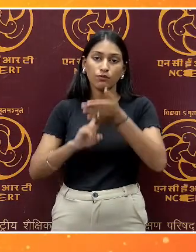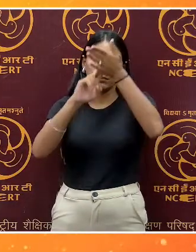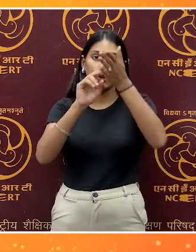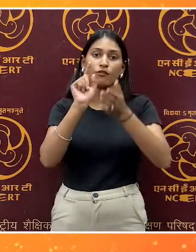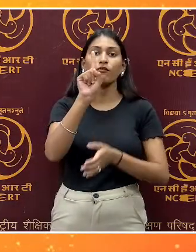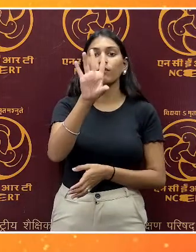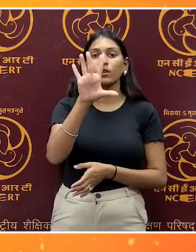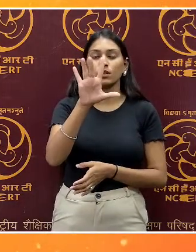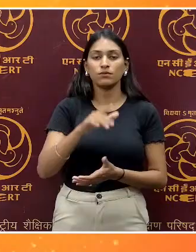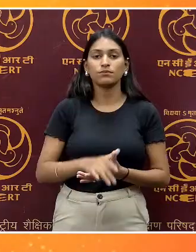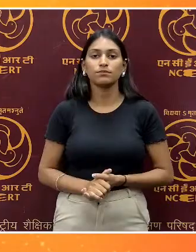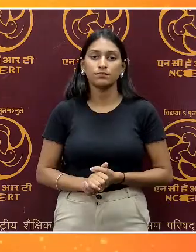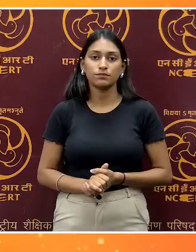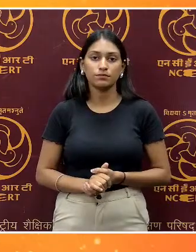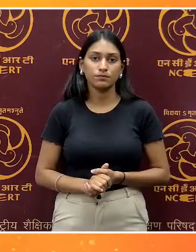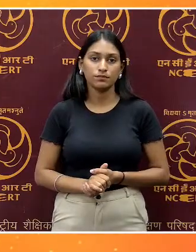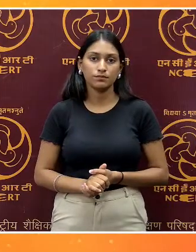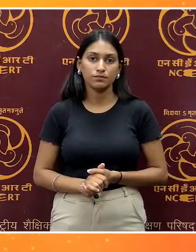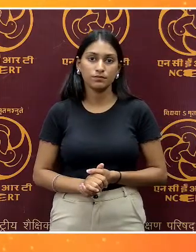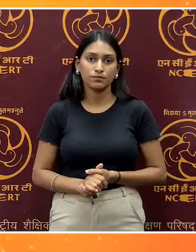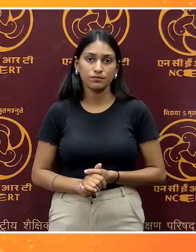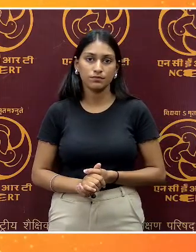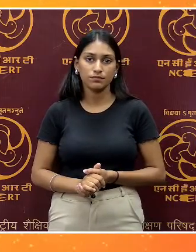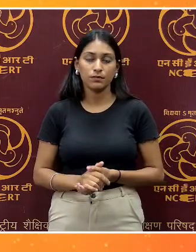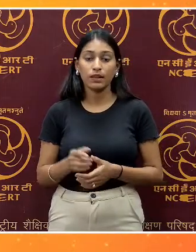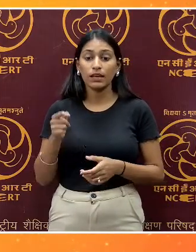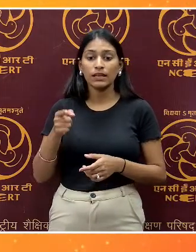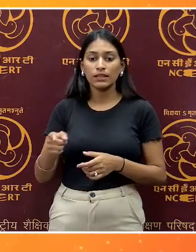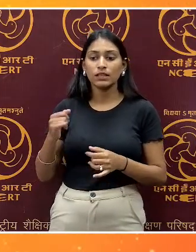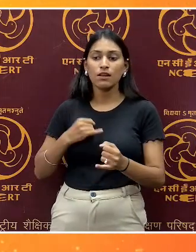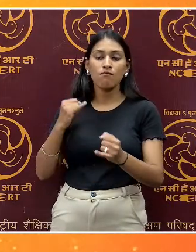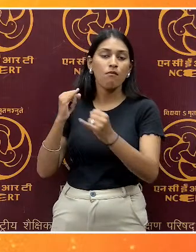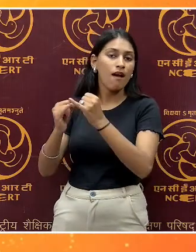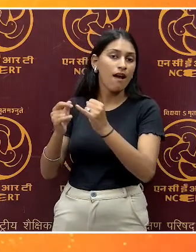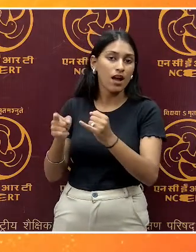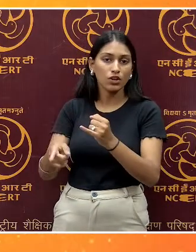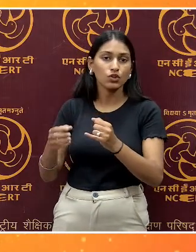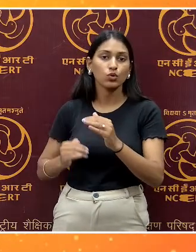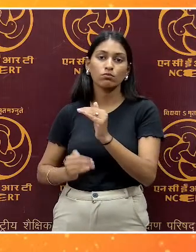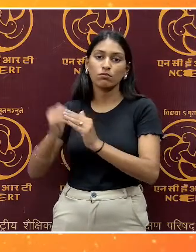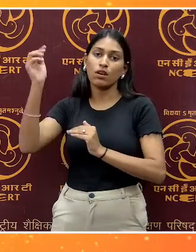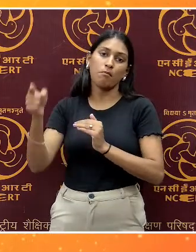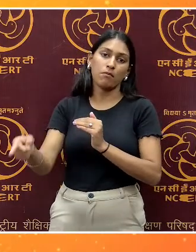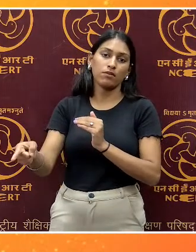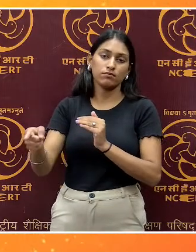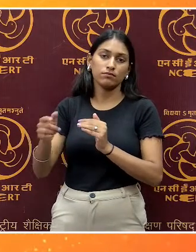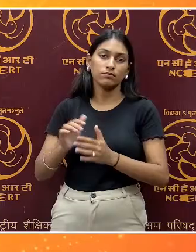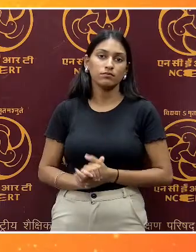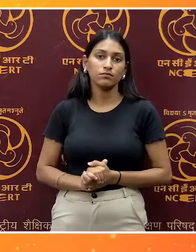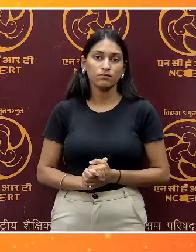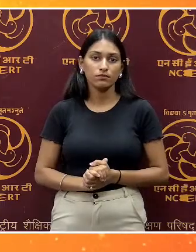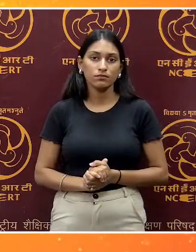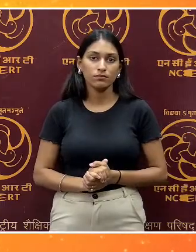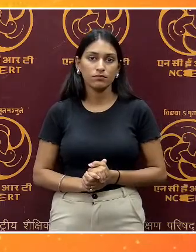north. The direction will be that of the larger of the two vectors.